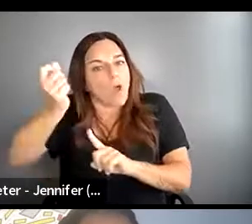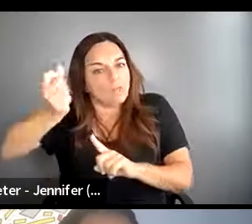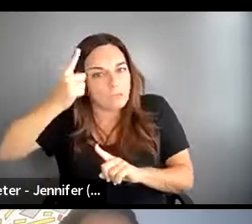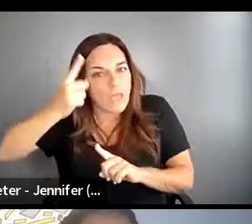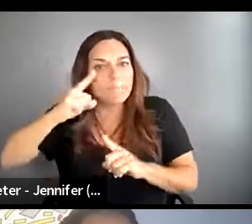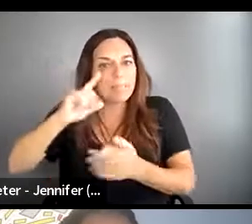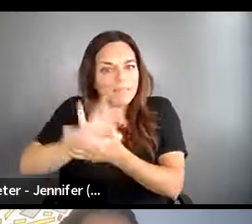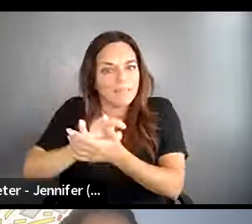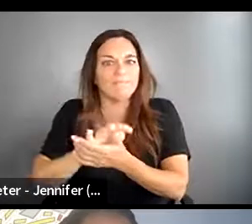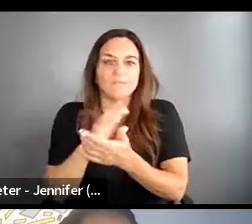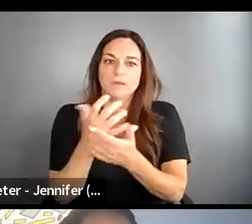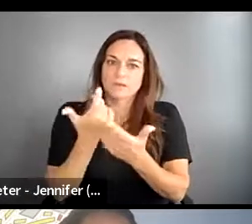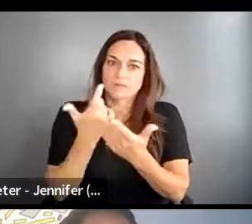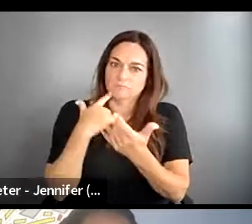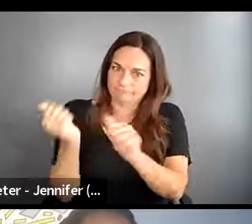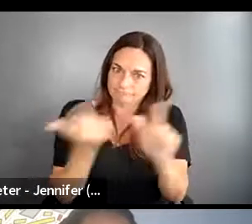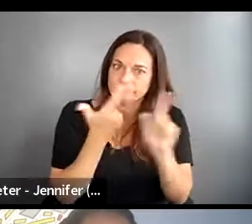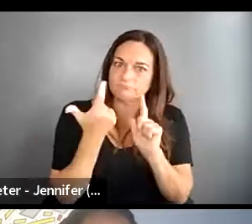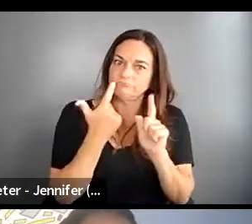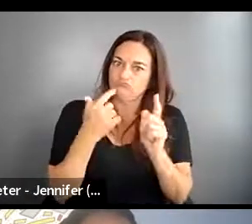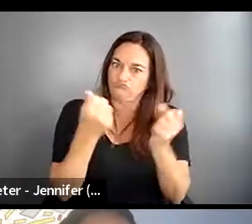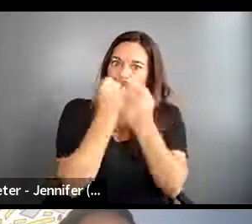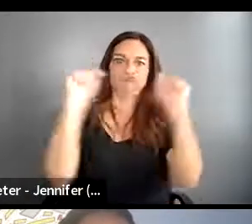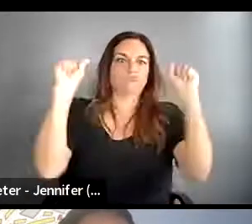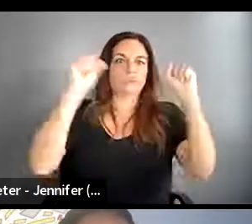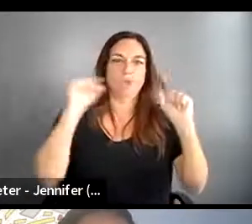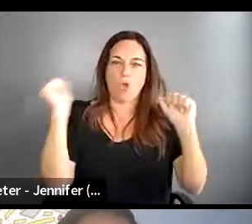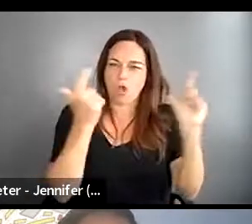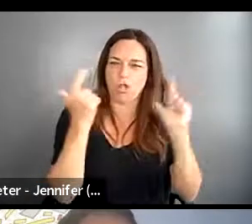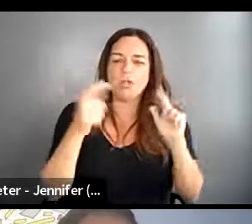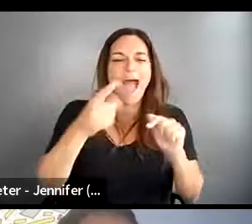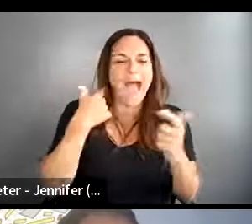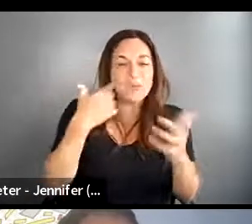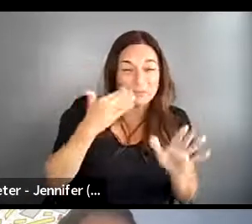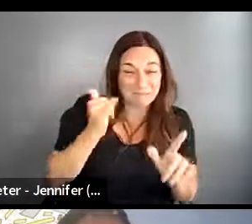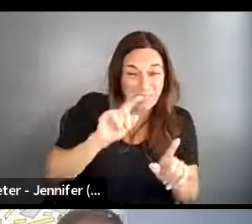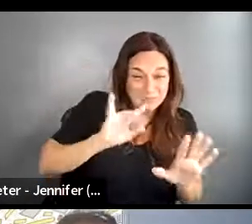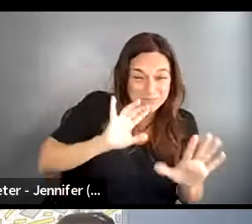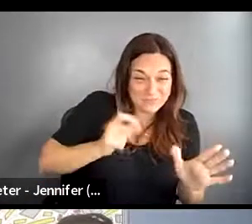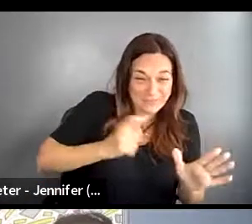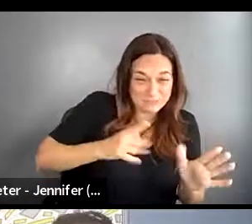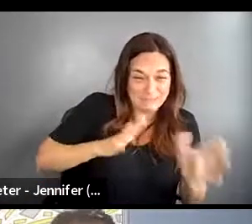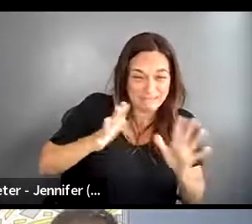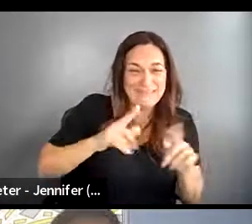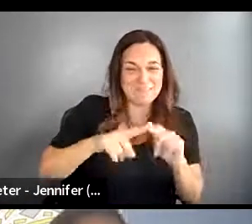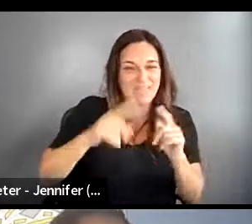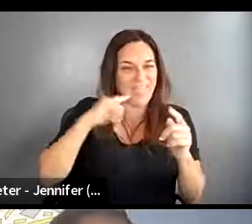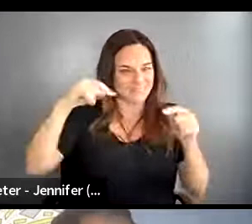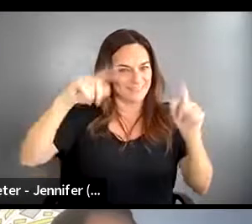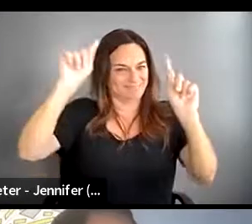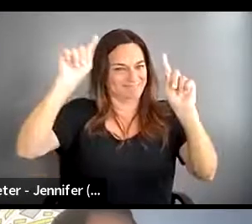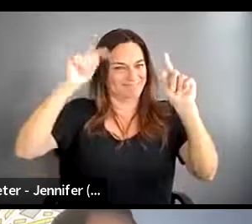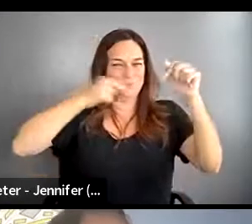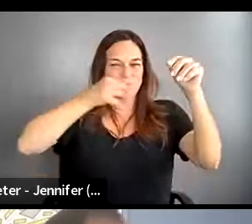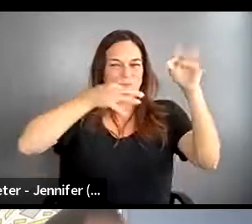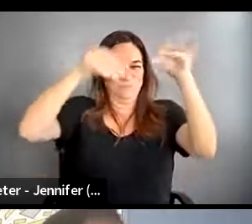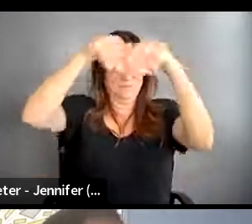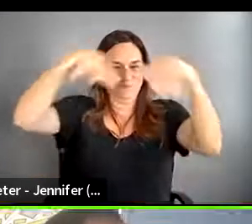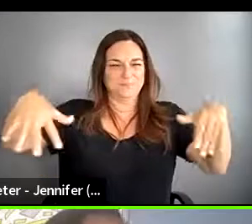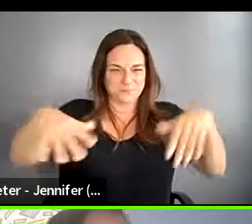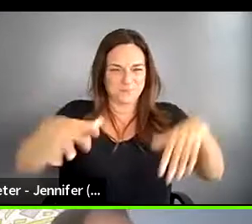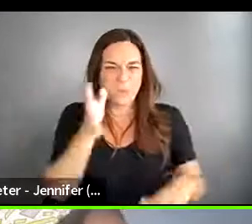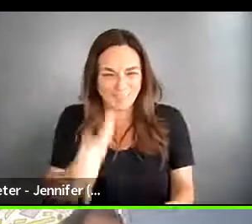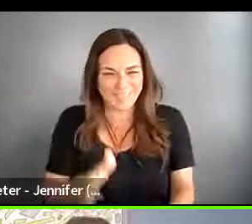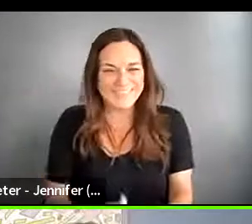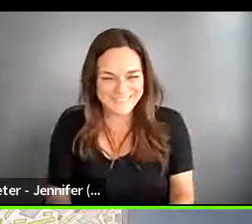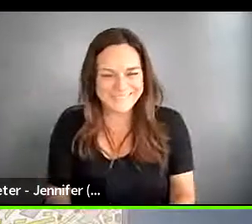in liberation for everybody. So I don't know if I answered your question, but that's kind of what's coming down the pike for us. You did.